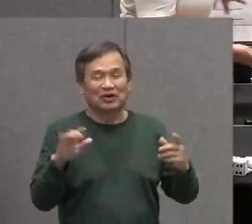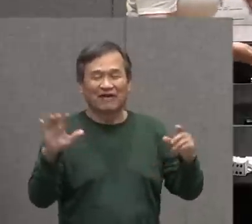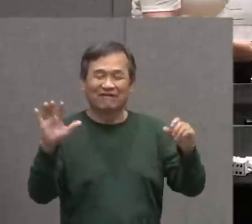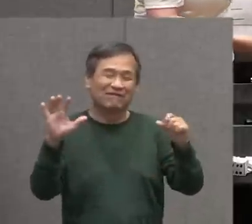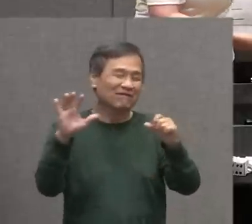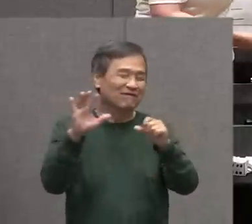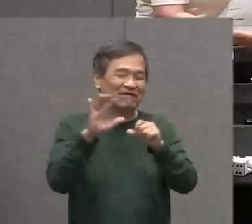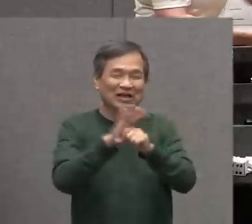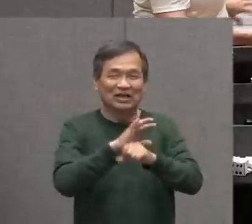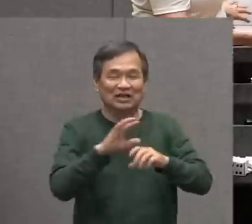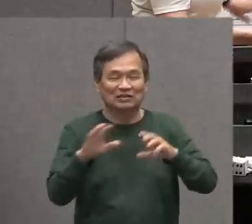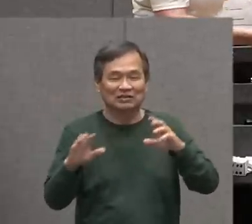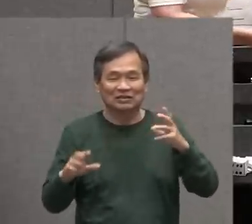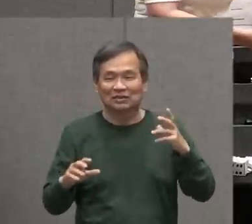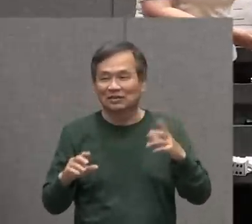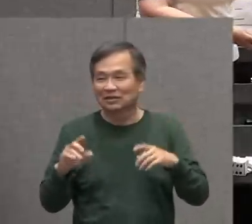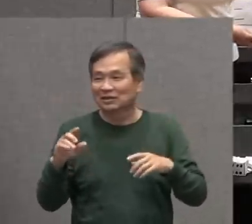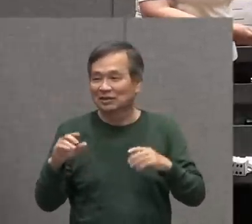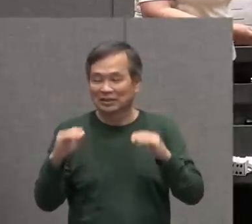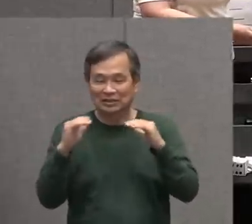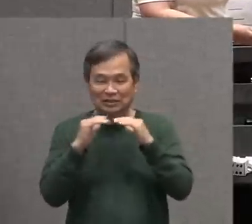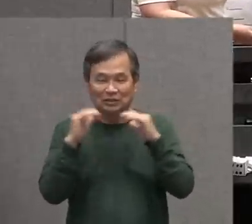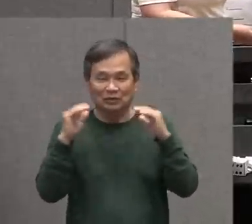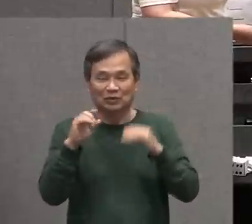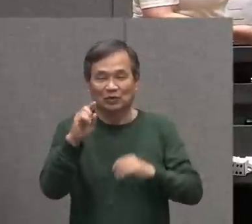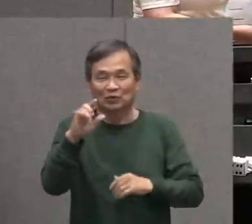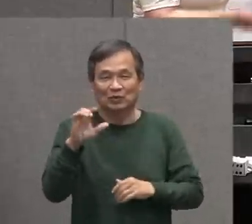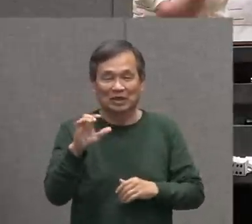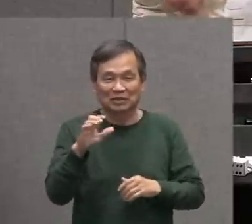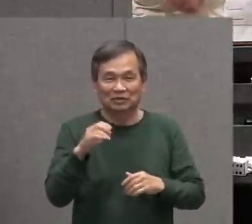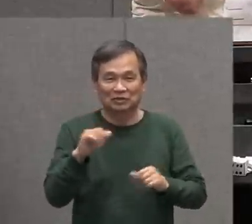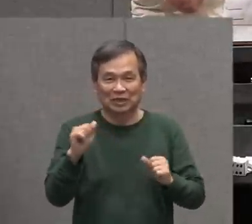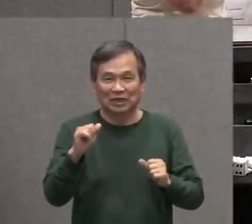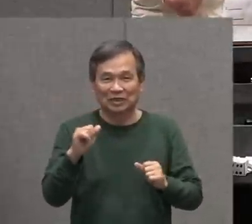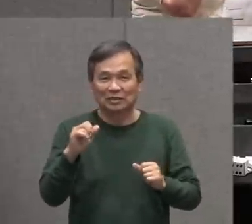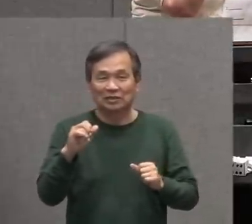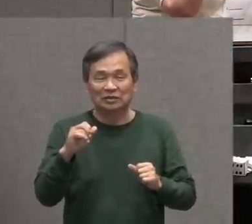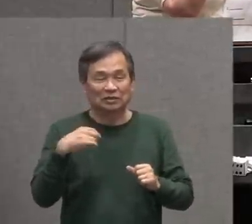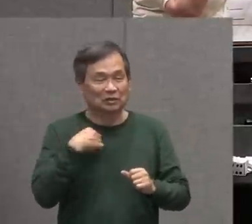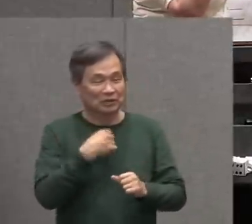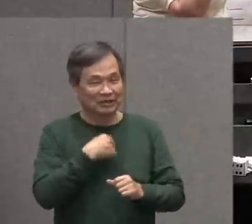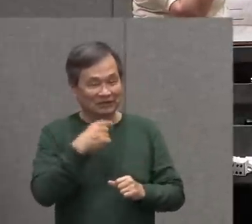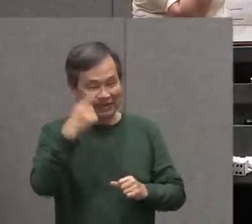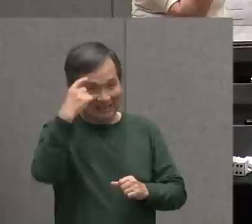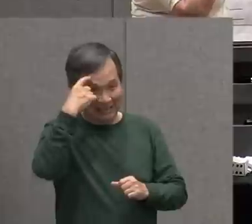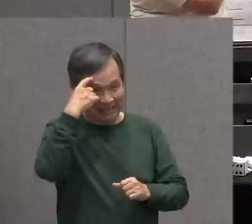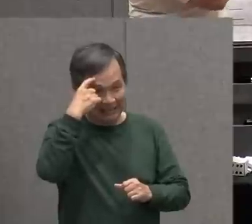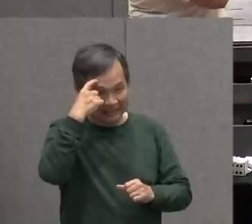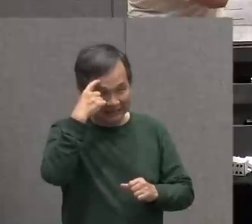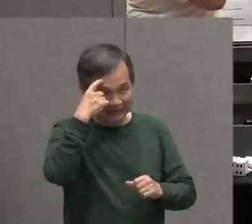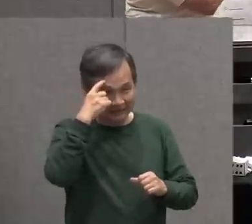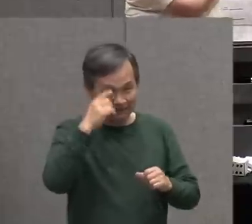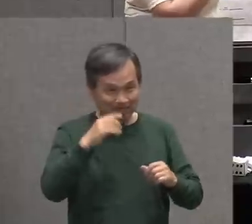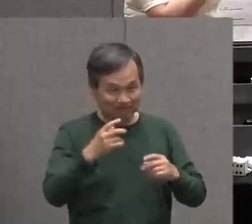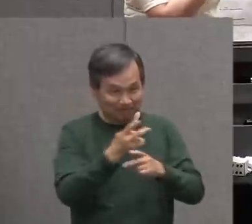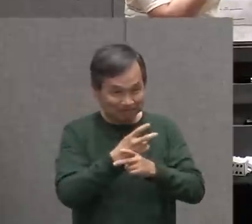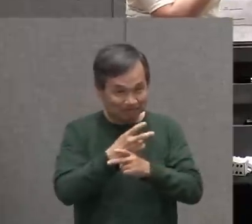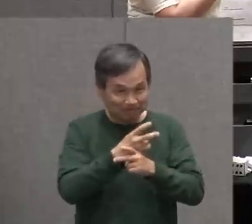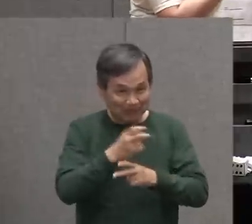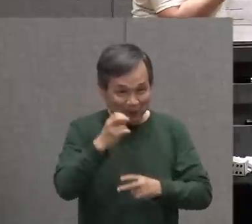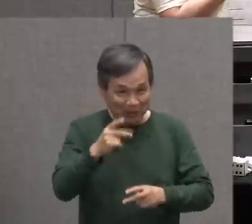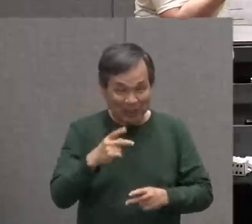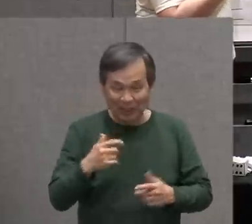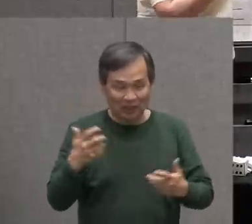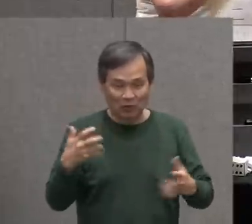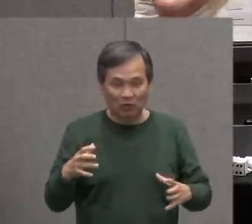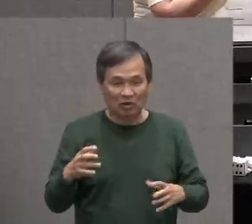as close as we can to that 100. So we're going to have a little bit of strategy implied in this, because we don't